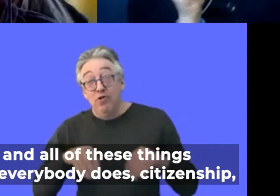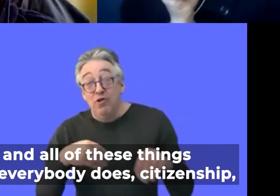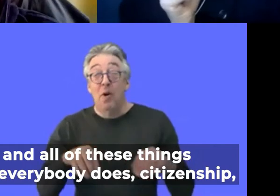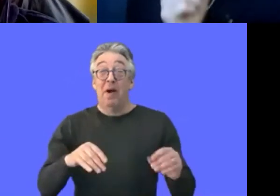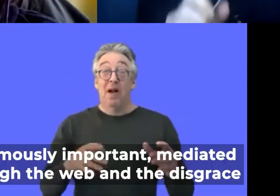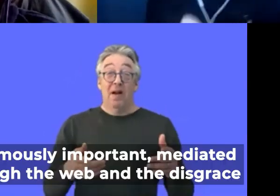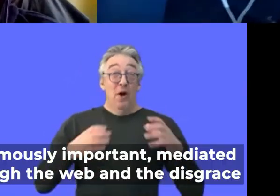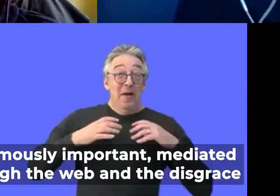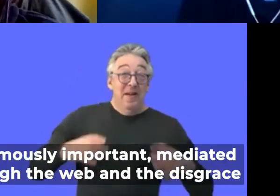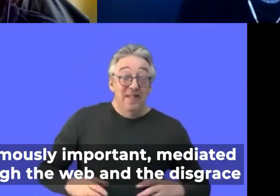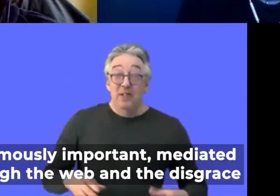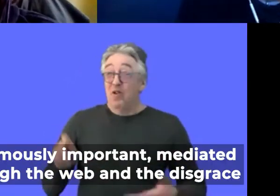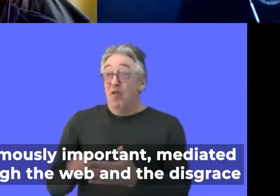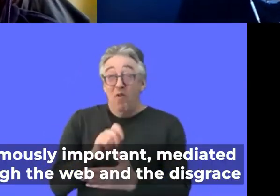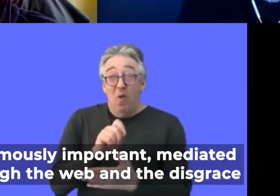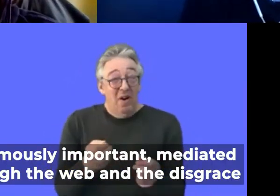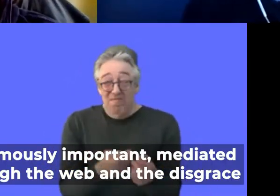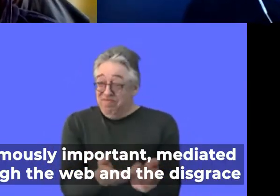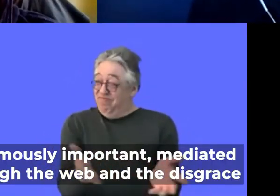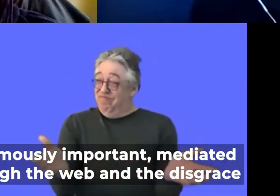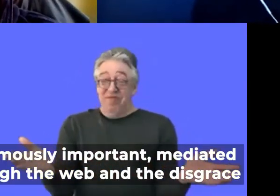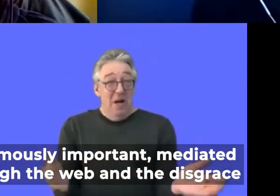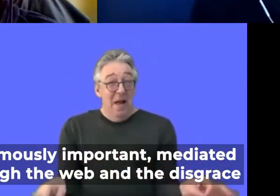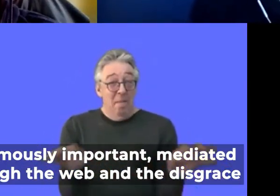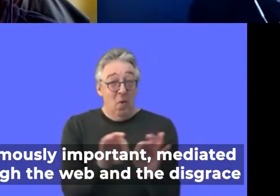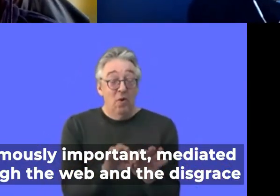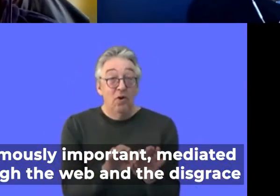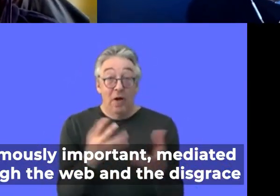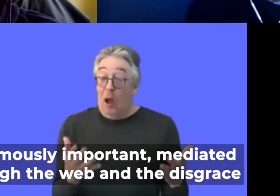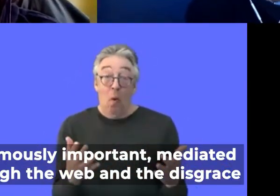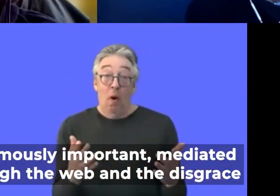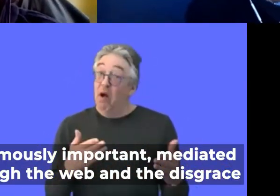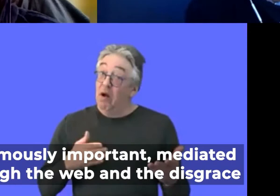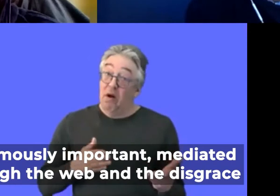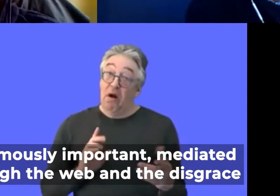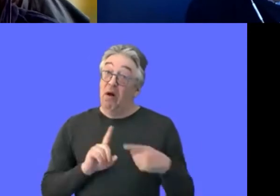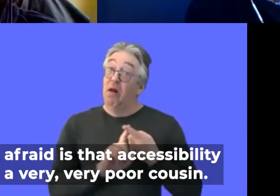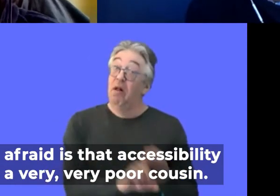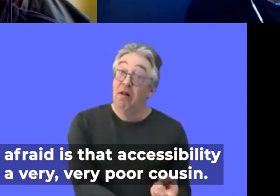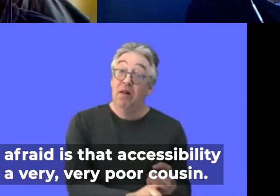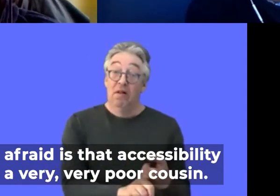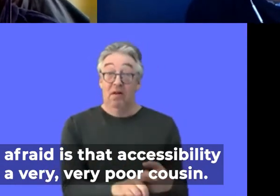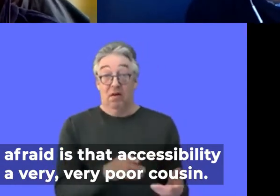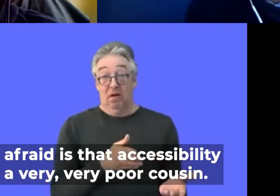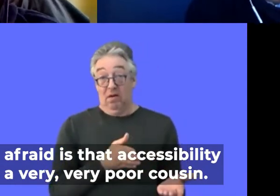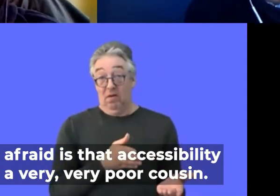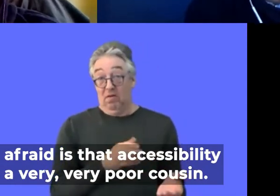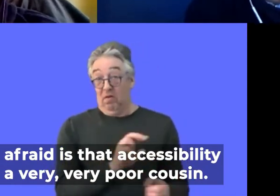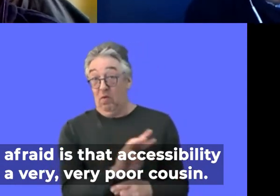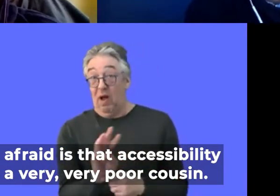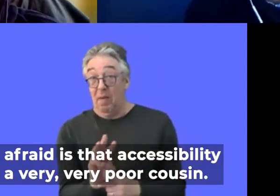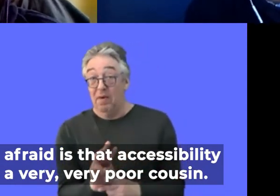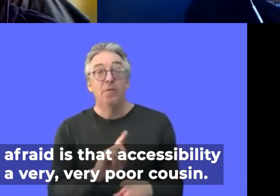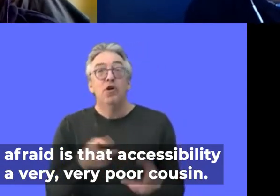citizenship, enormously important, mediated through the web. And the disgrace, I'm afraid, is